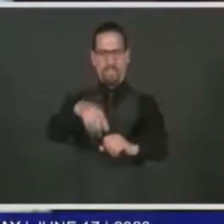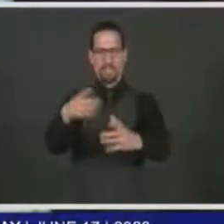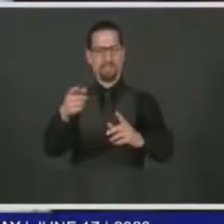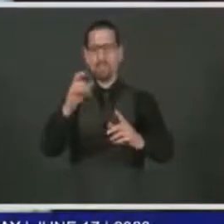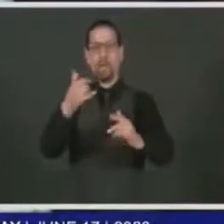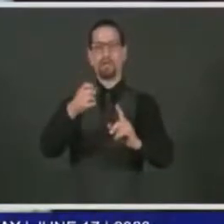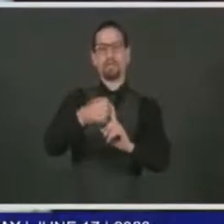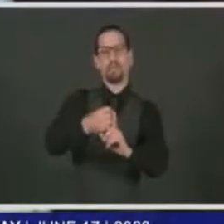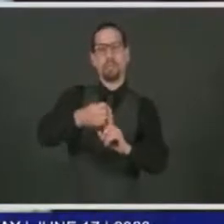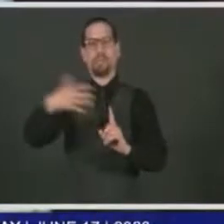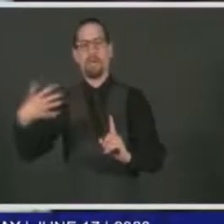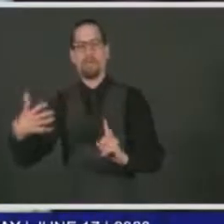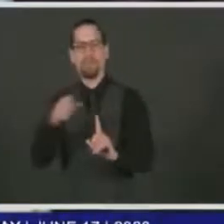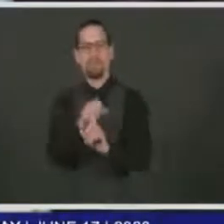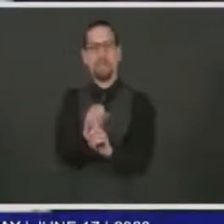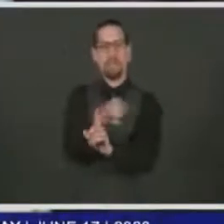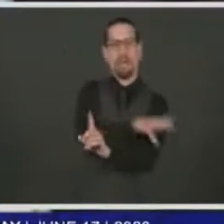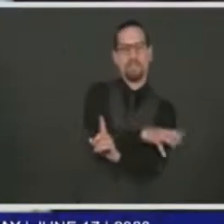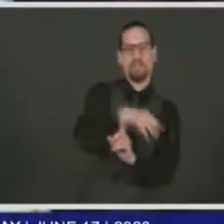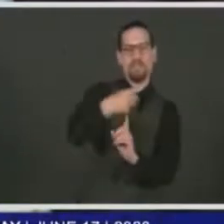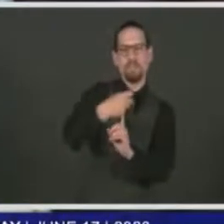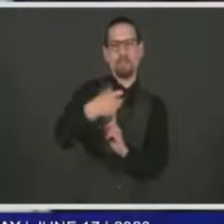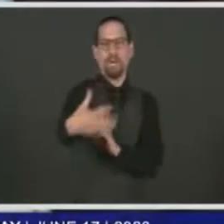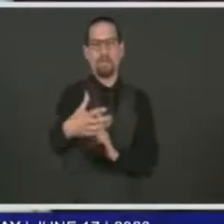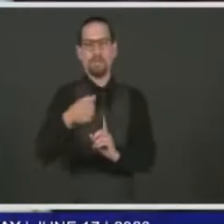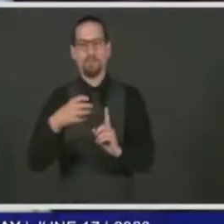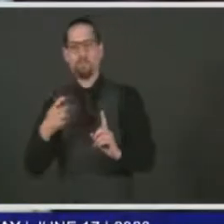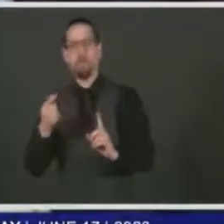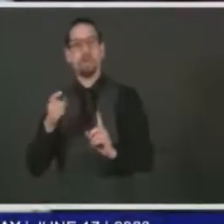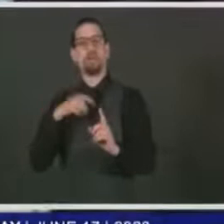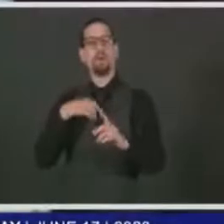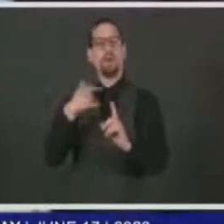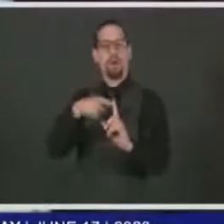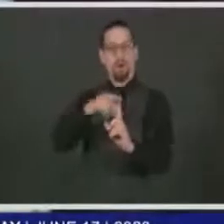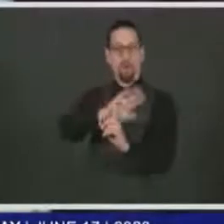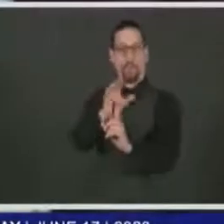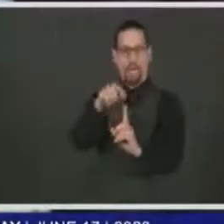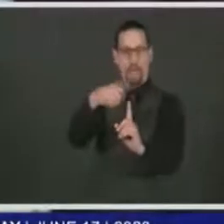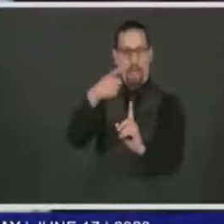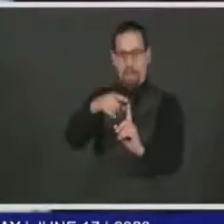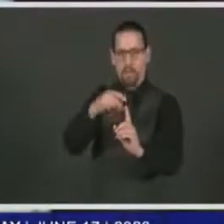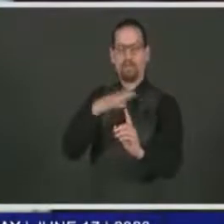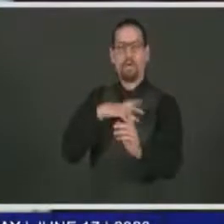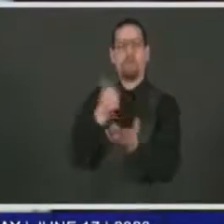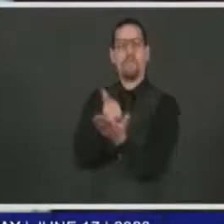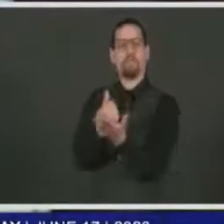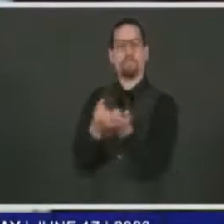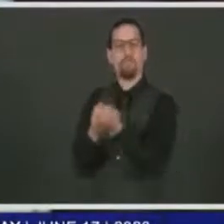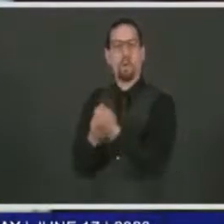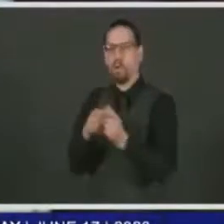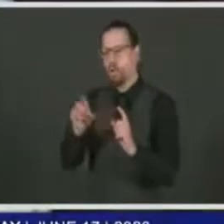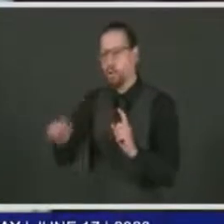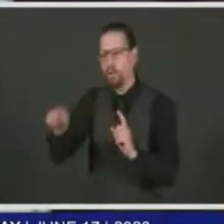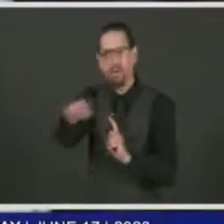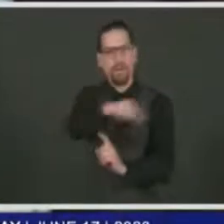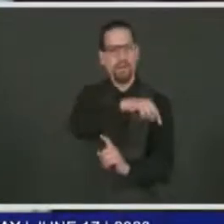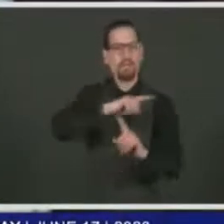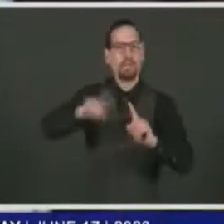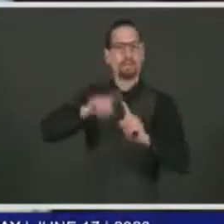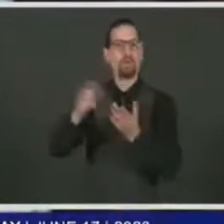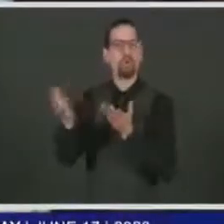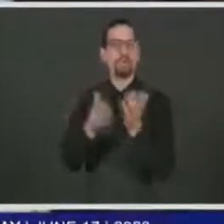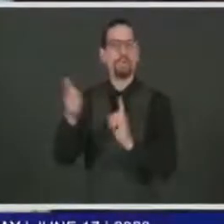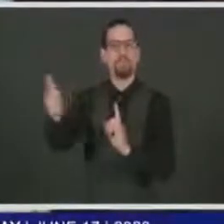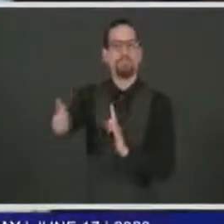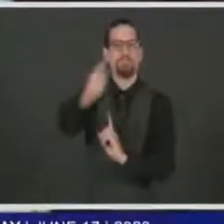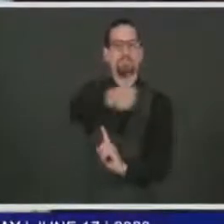community organizations so that they can better serve the residents in those communities. It's a ready-made